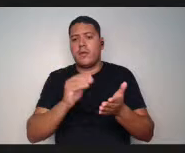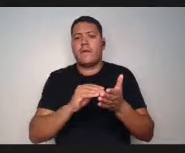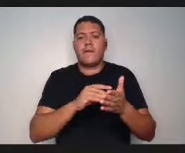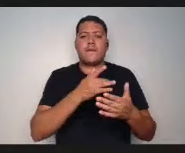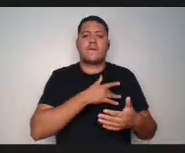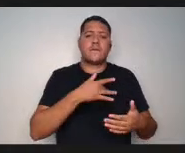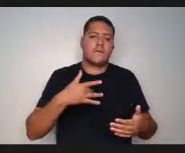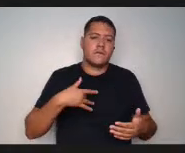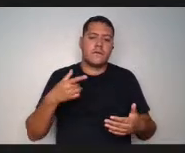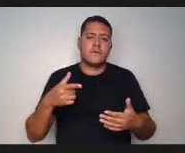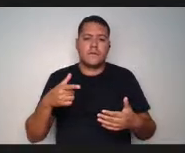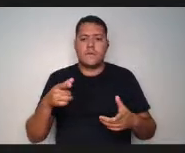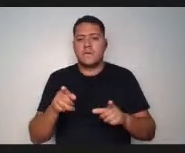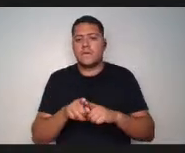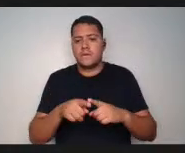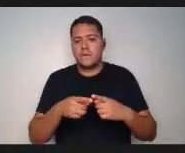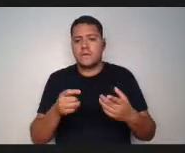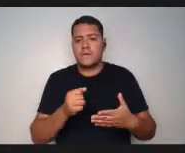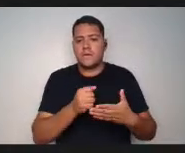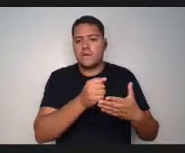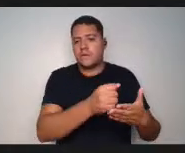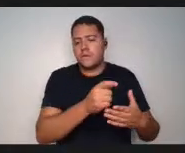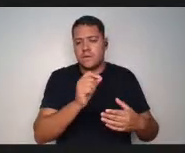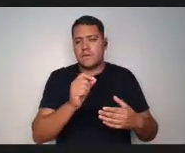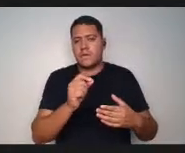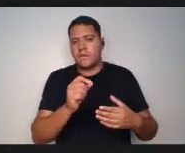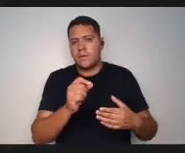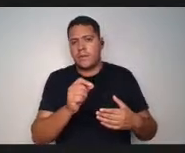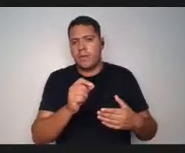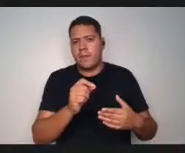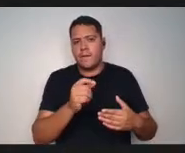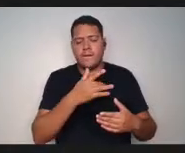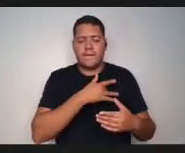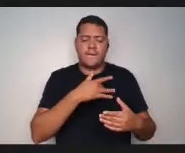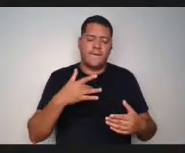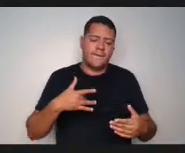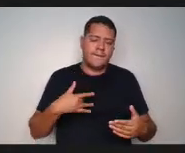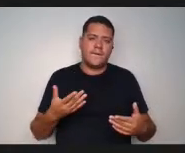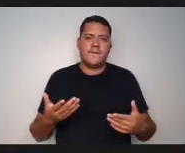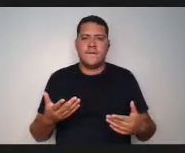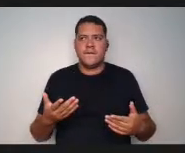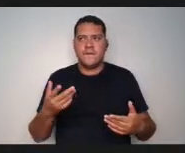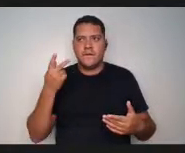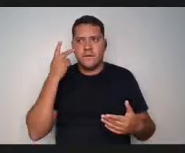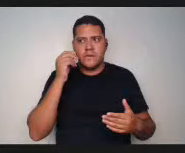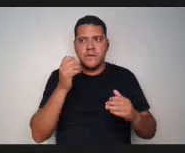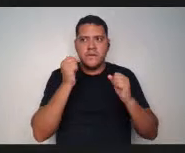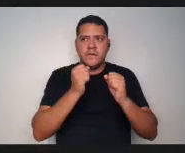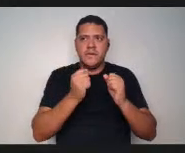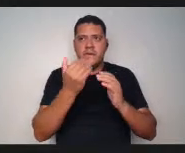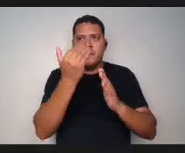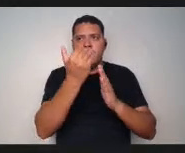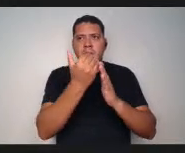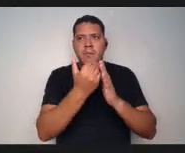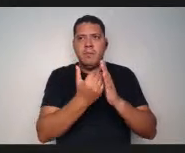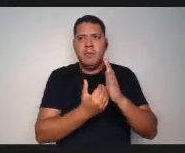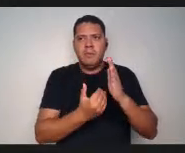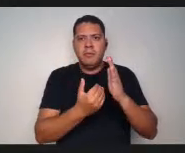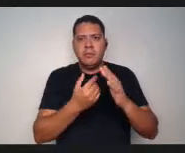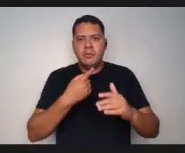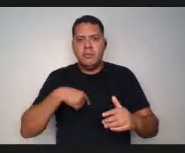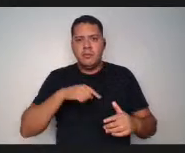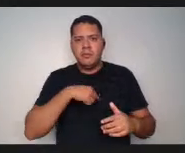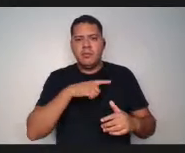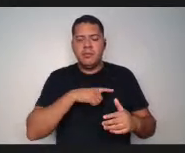to reduce work stresses, and we offer a series of case reports from various sectors we call healthy work strategies, which